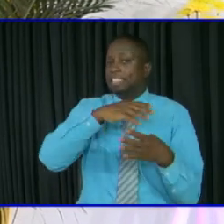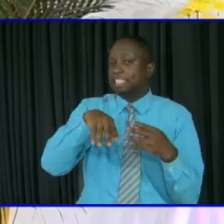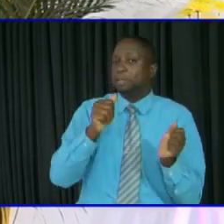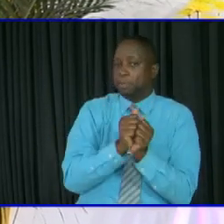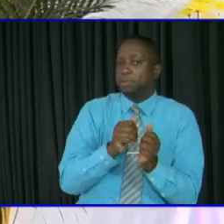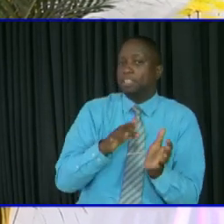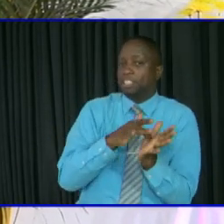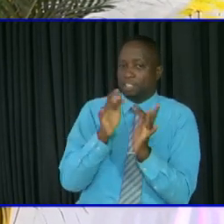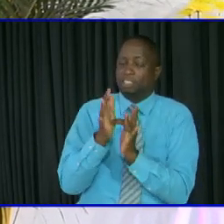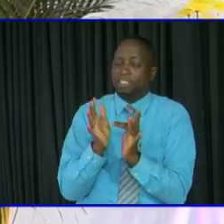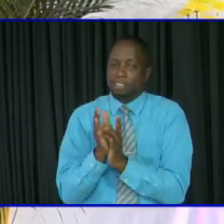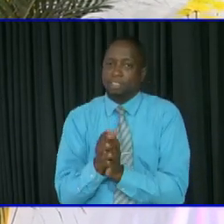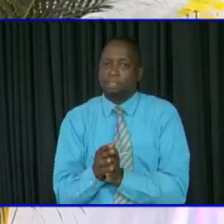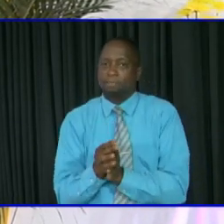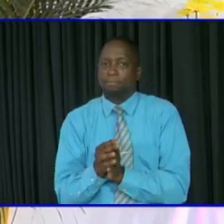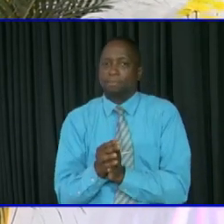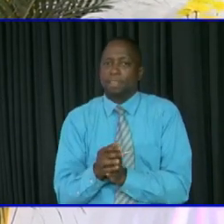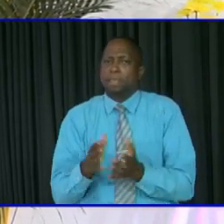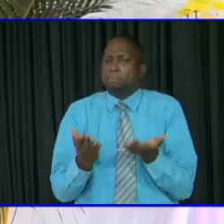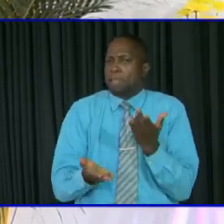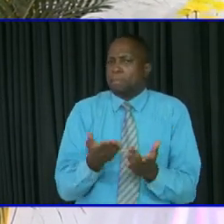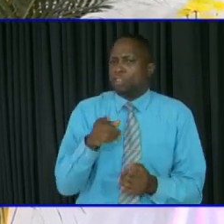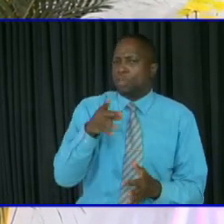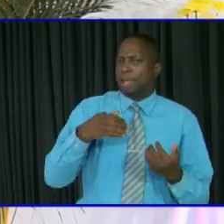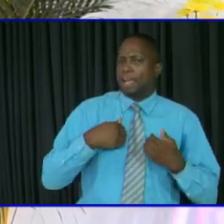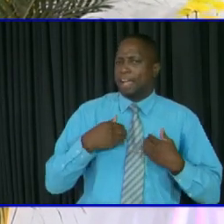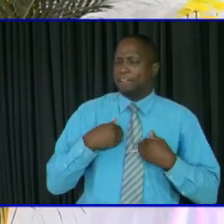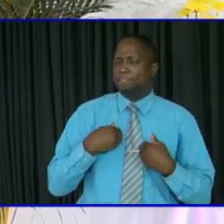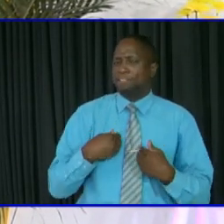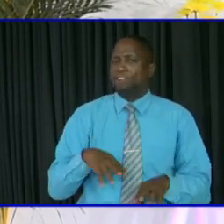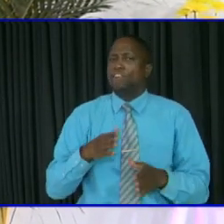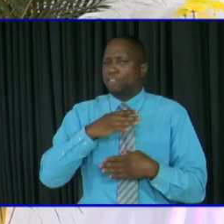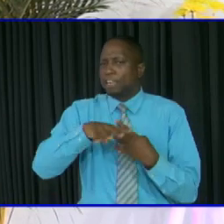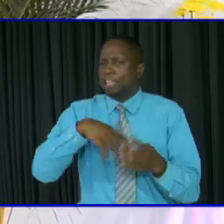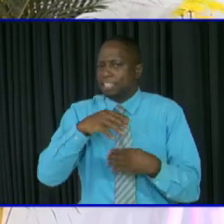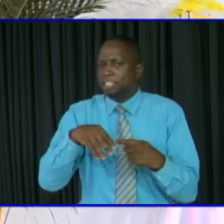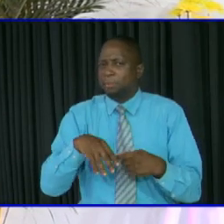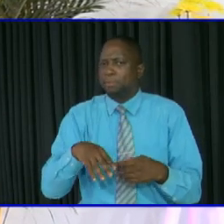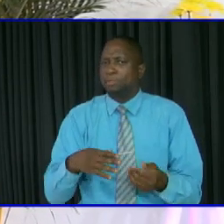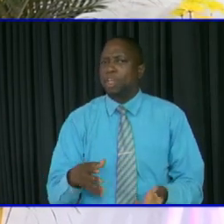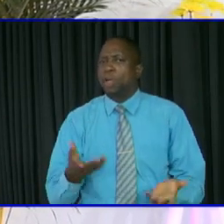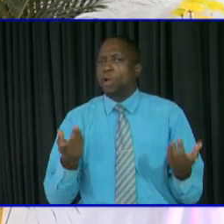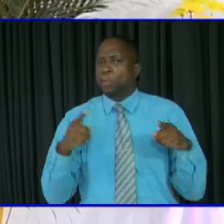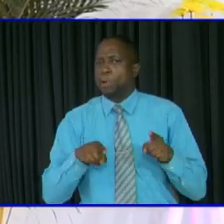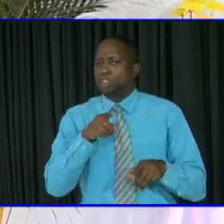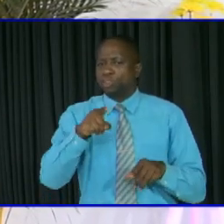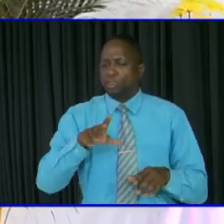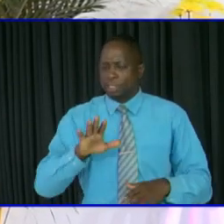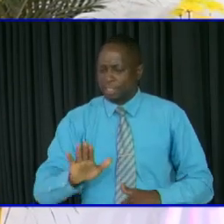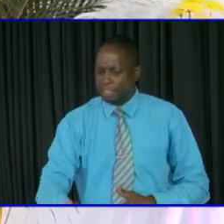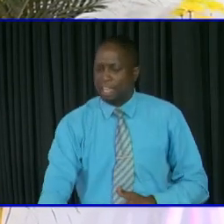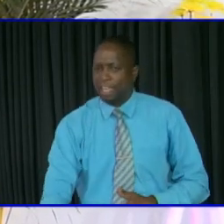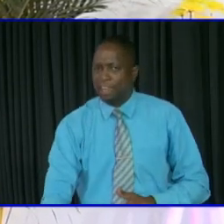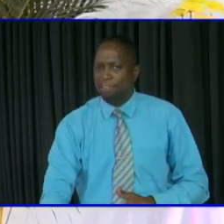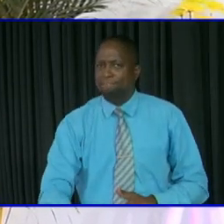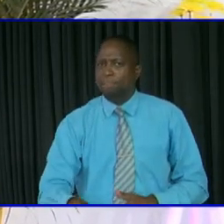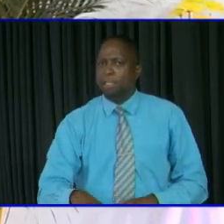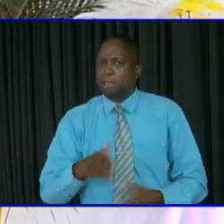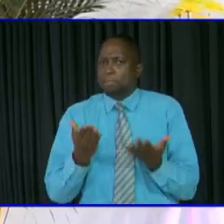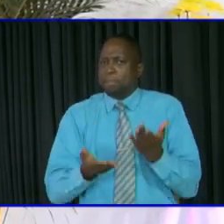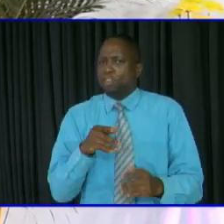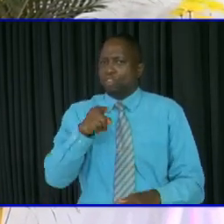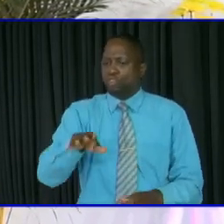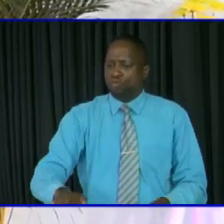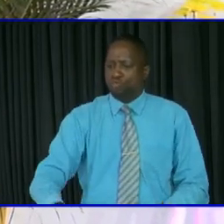good relationship when you were a child. You may have started out well. You were brought up in church.